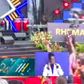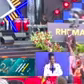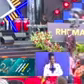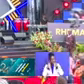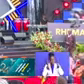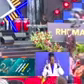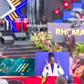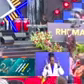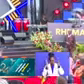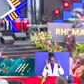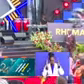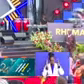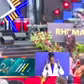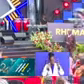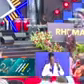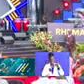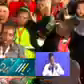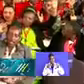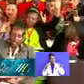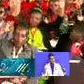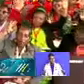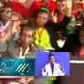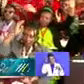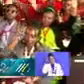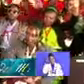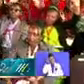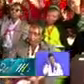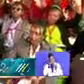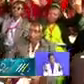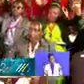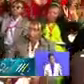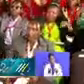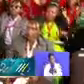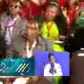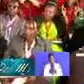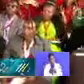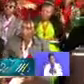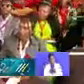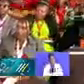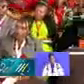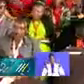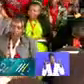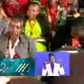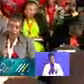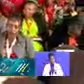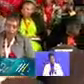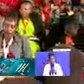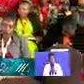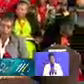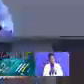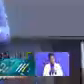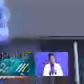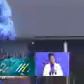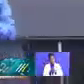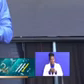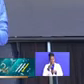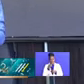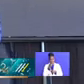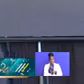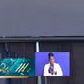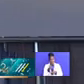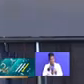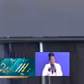your hand and say I break evil Hallelujah so